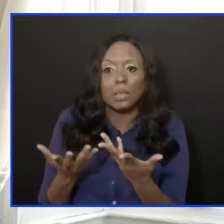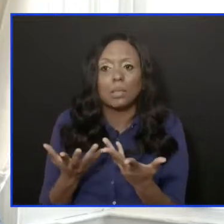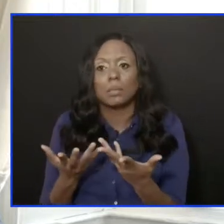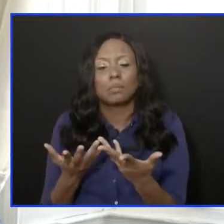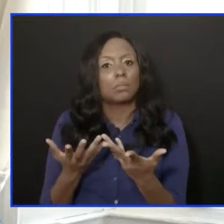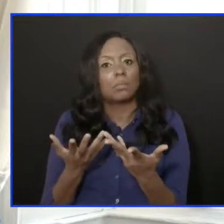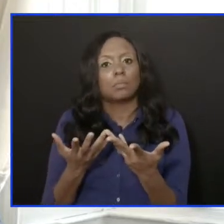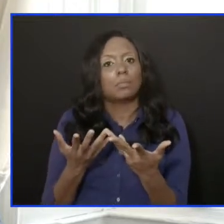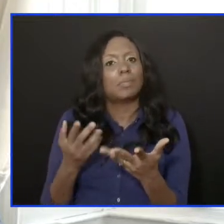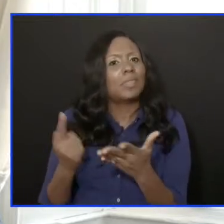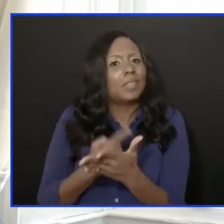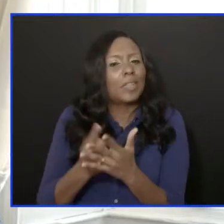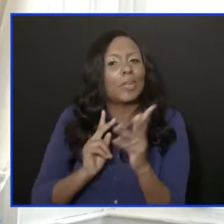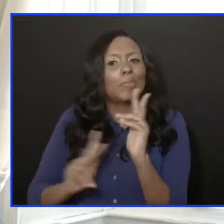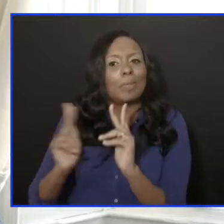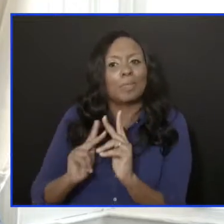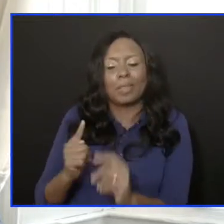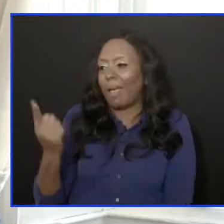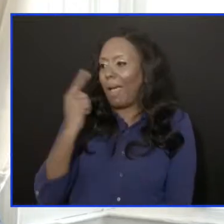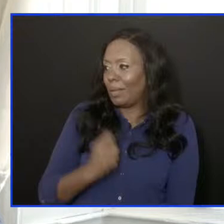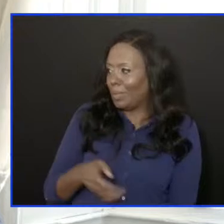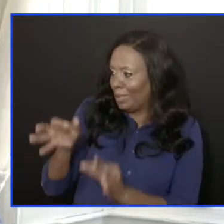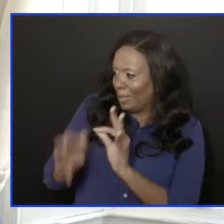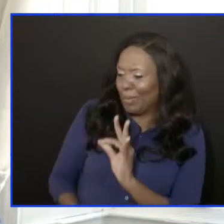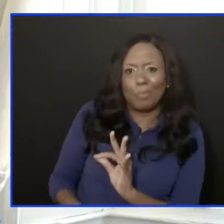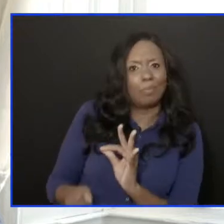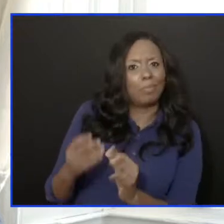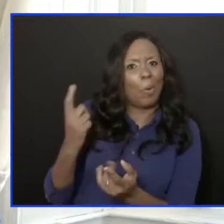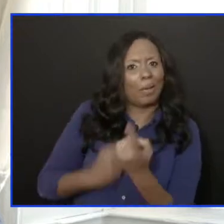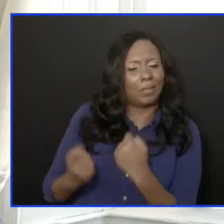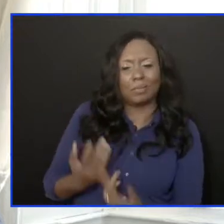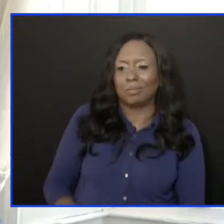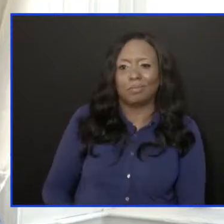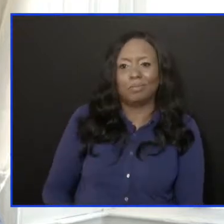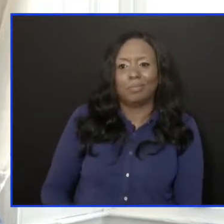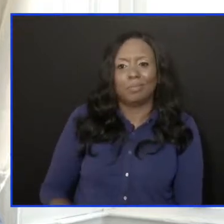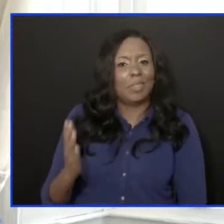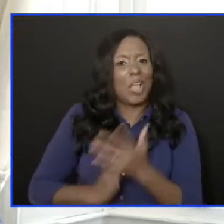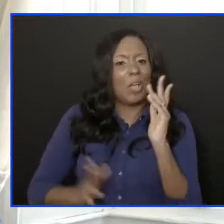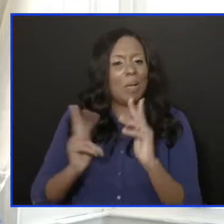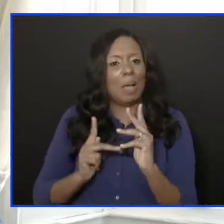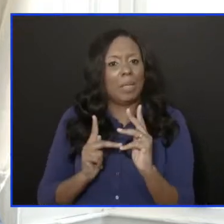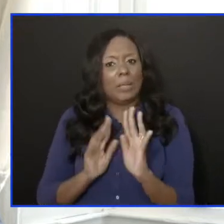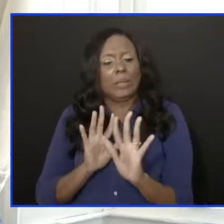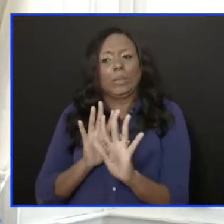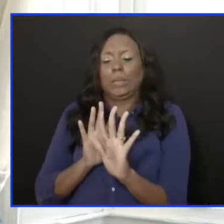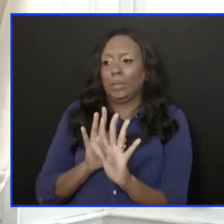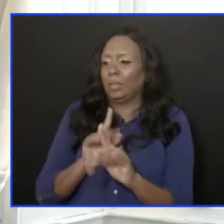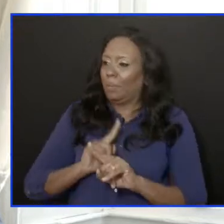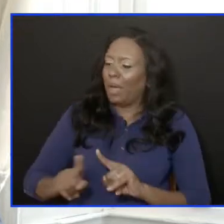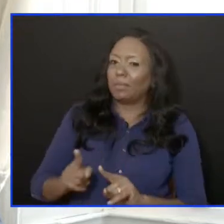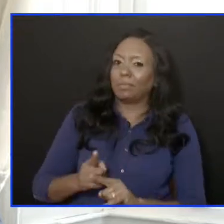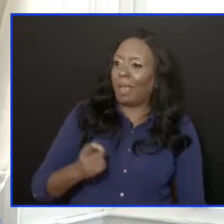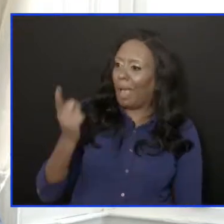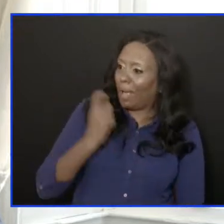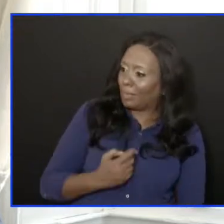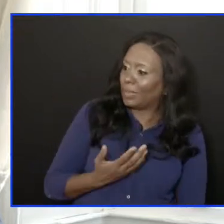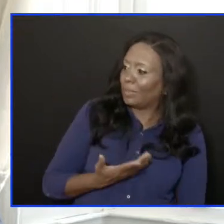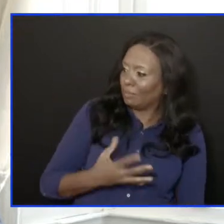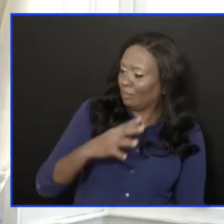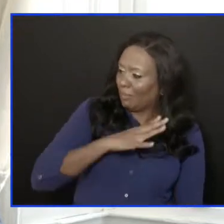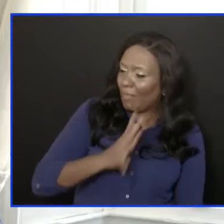very small, simple questions and trying to allay people's fears about vaccinations. And I think I always say, and